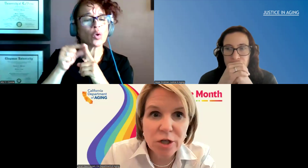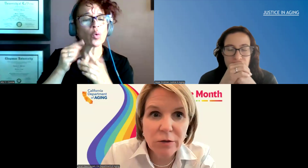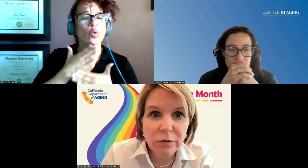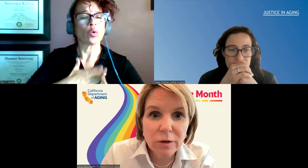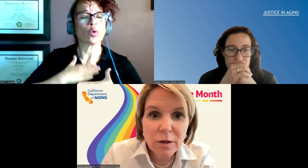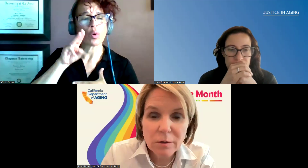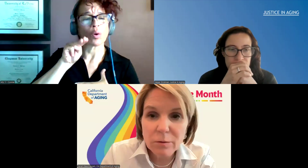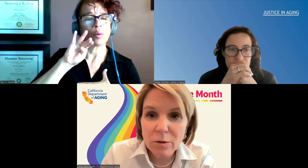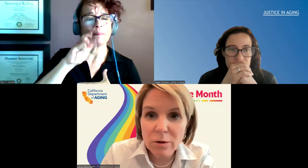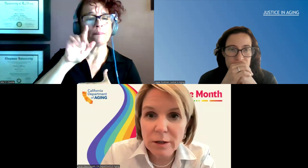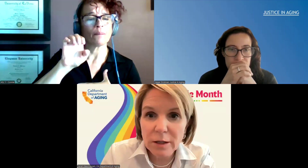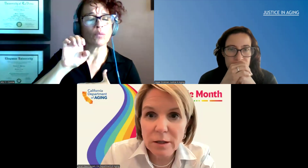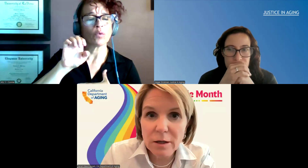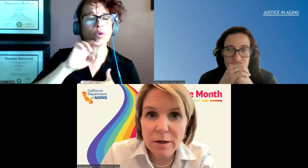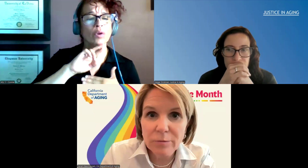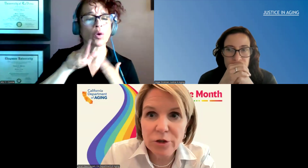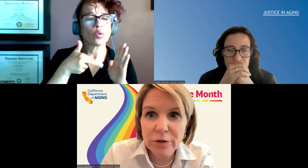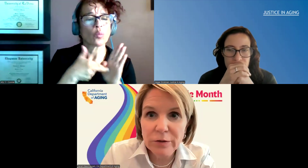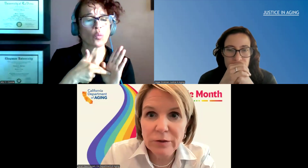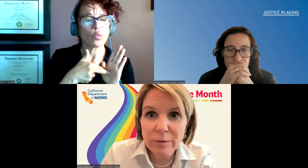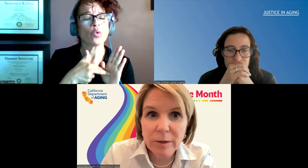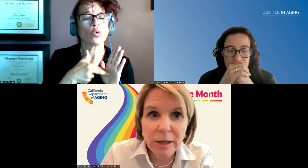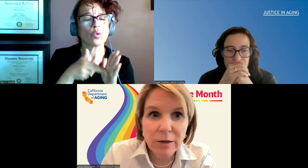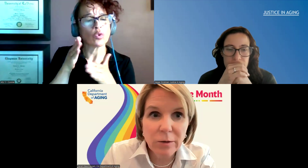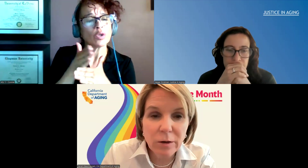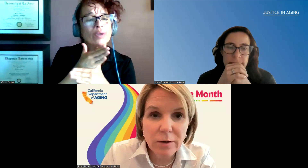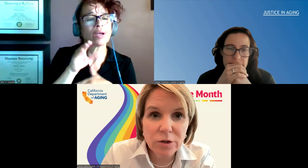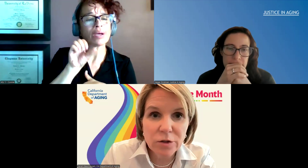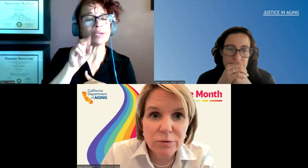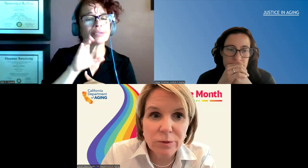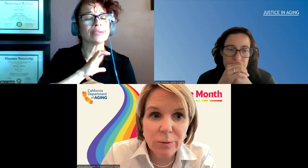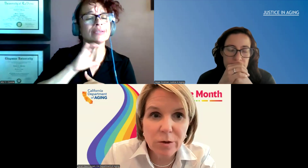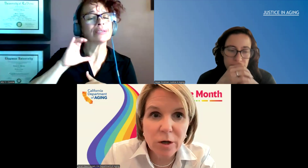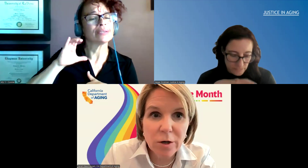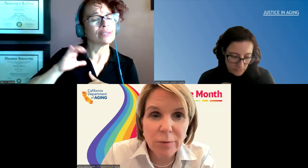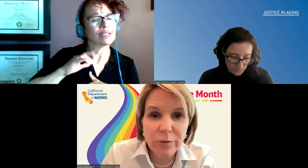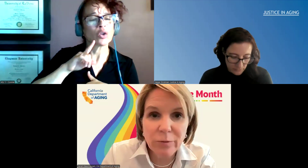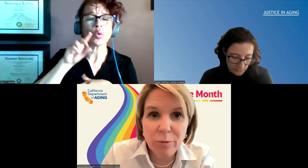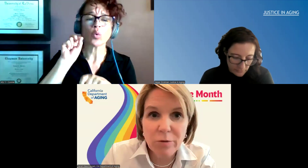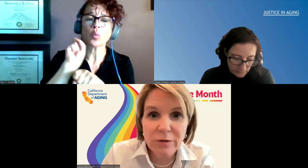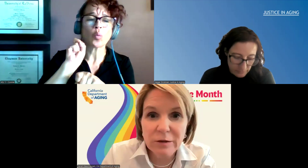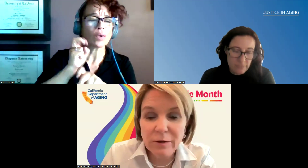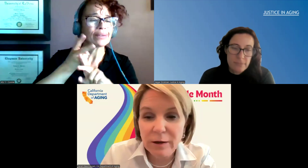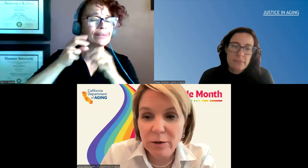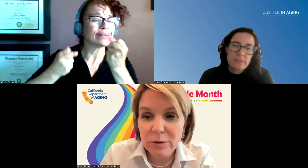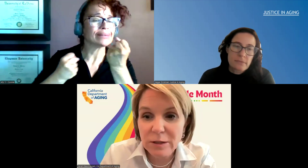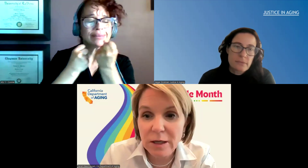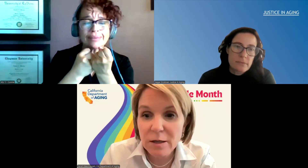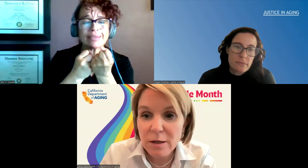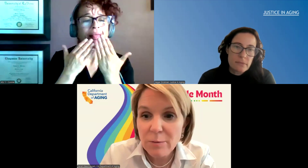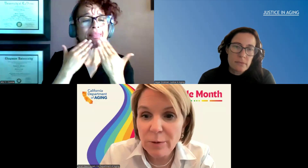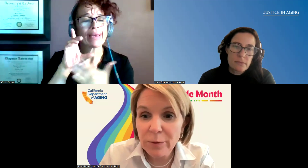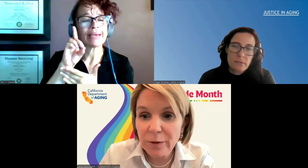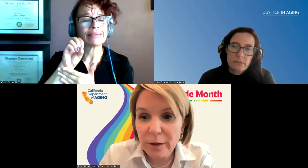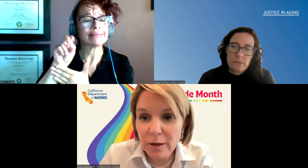for Michelle's role in chairing the subcommittee. I know she's really worked hard and with the support of Adina. Thank you,